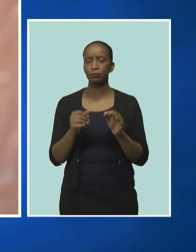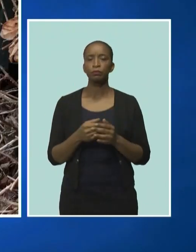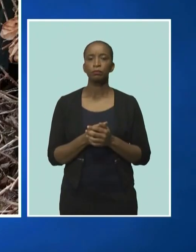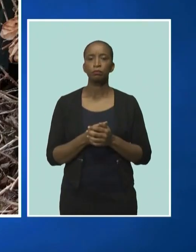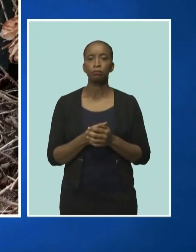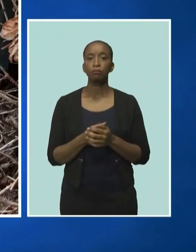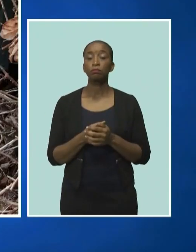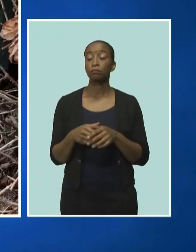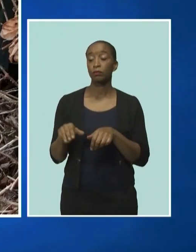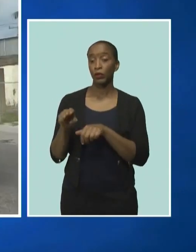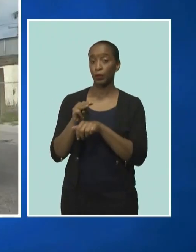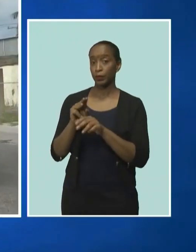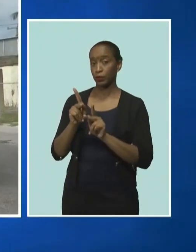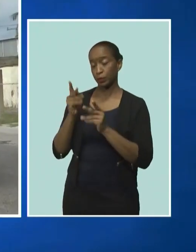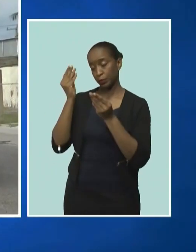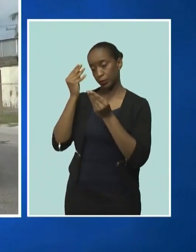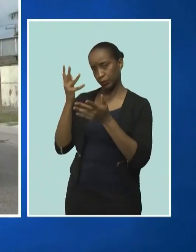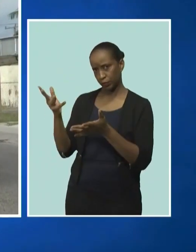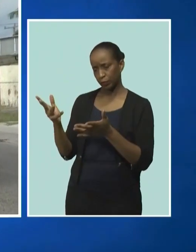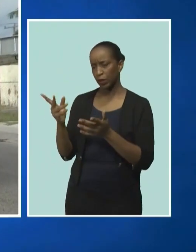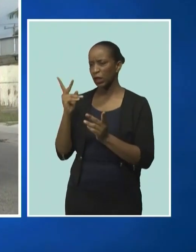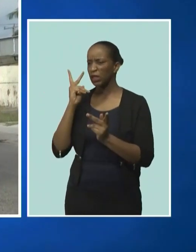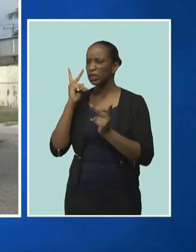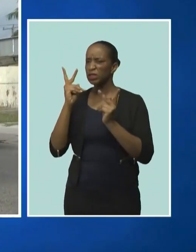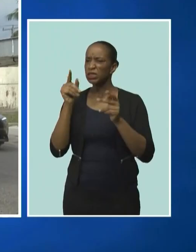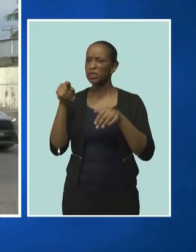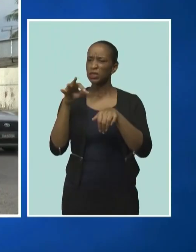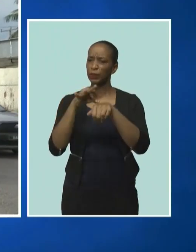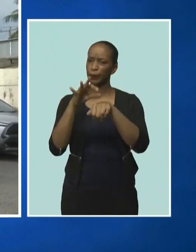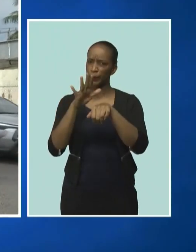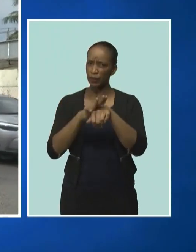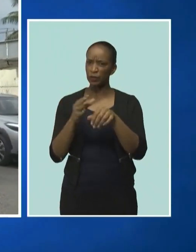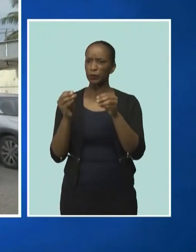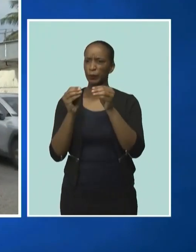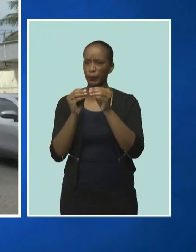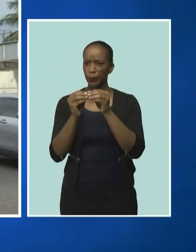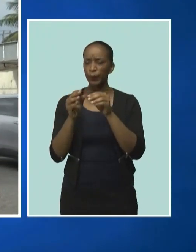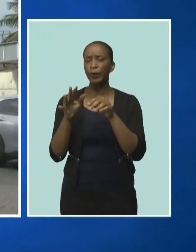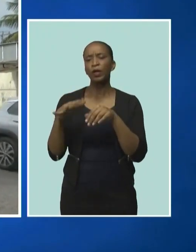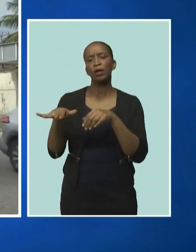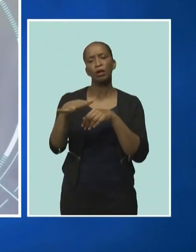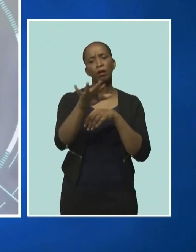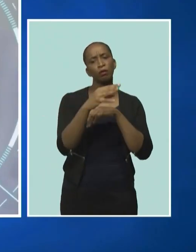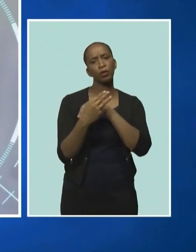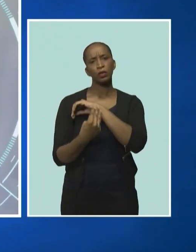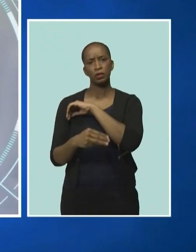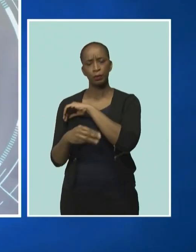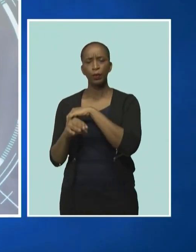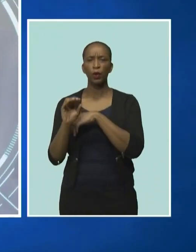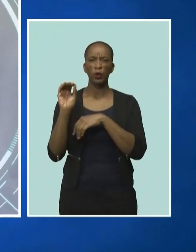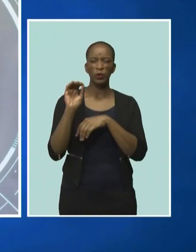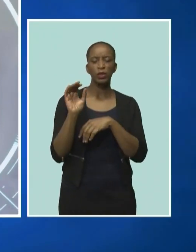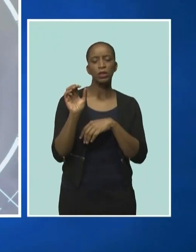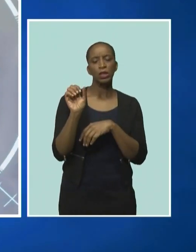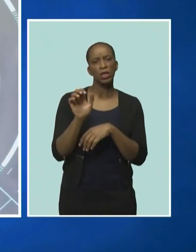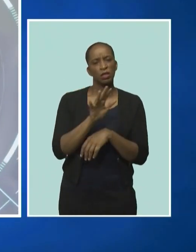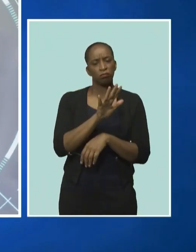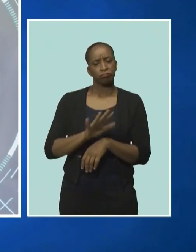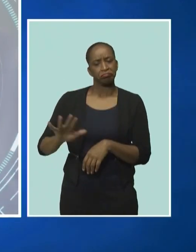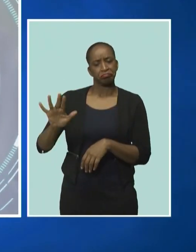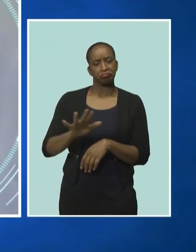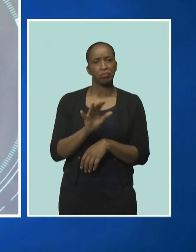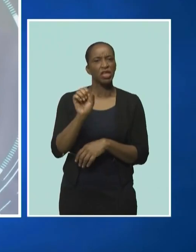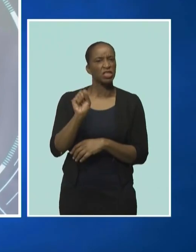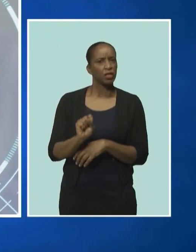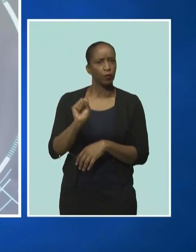receiving reports of increased mosquito sightings in St. Michael, Oistins, and other areas in the south of the island. The public